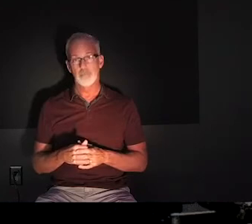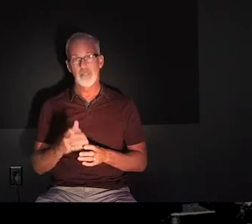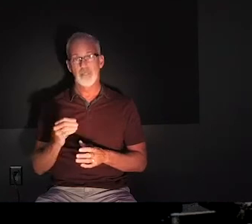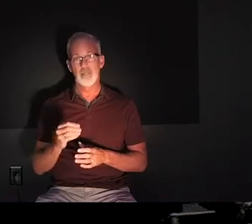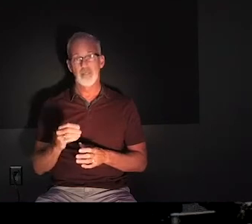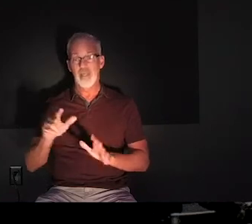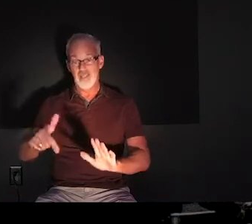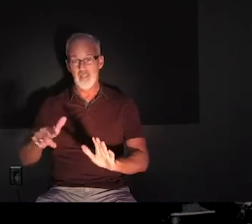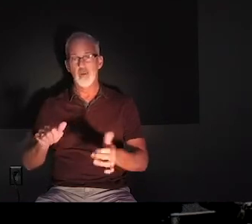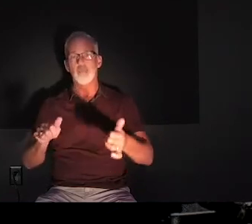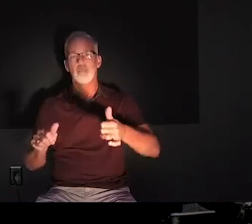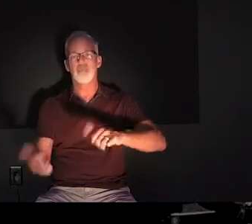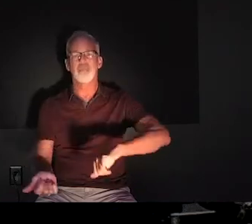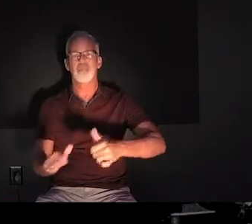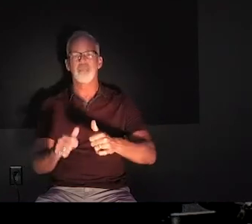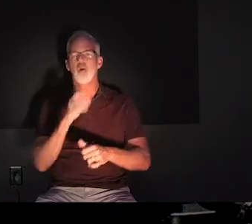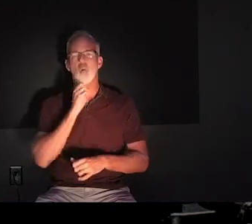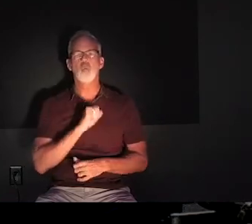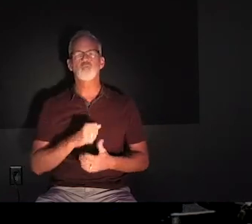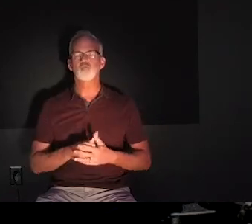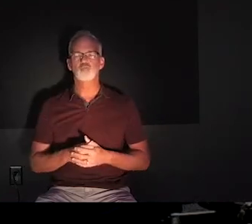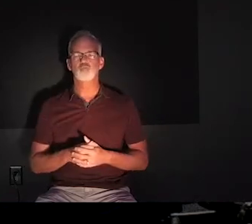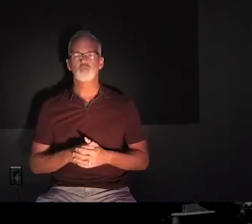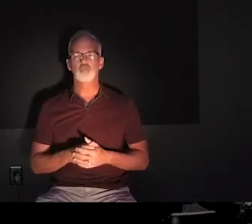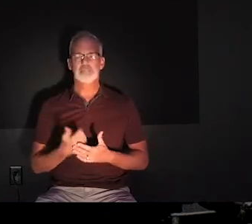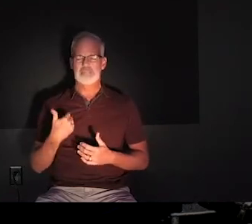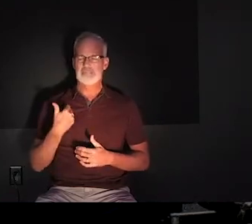They were faithful even into old age.